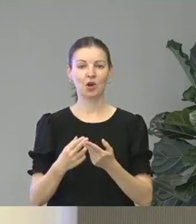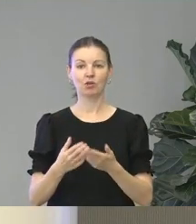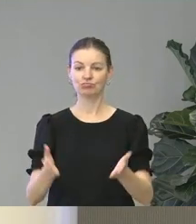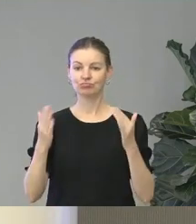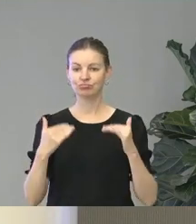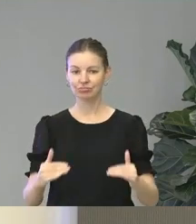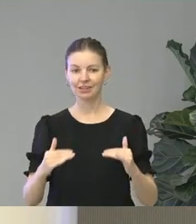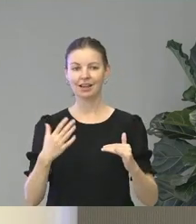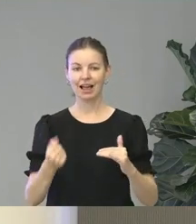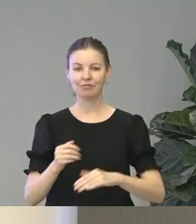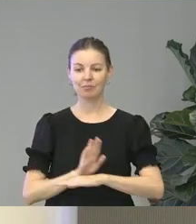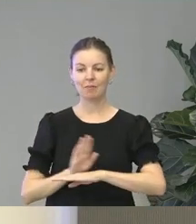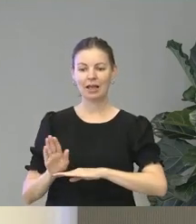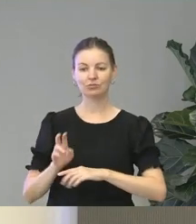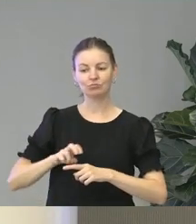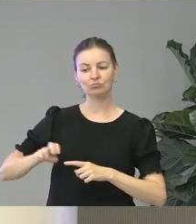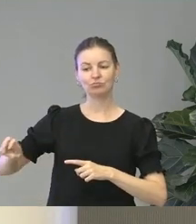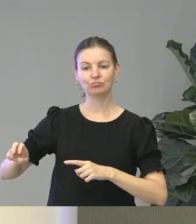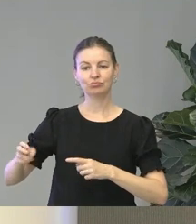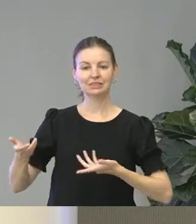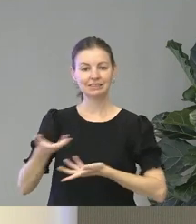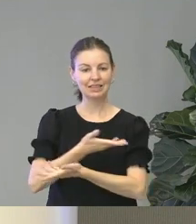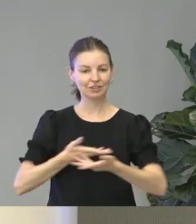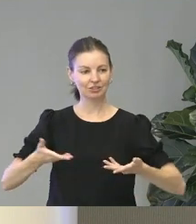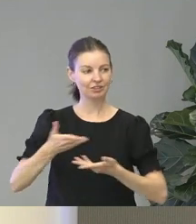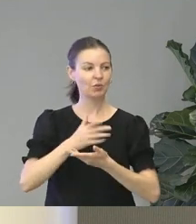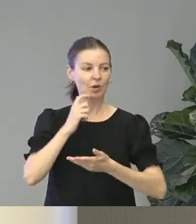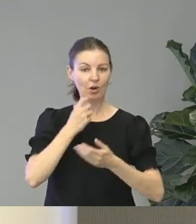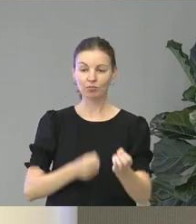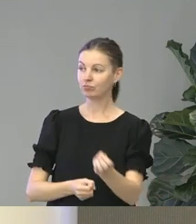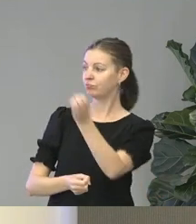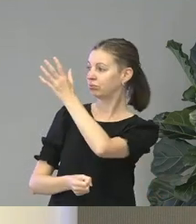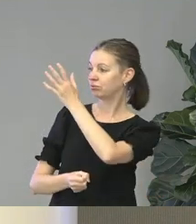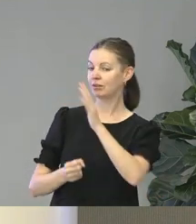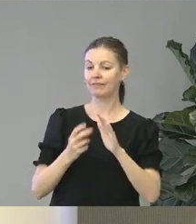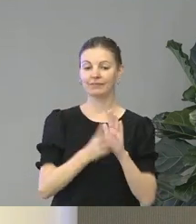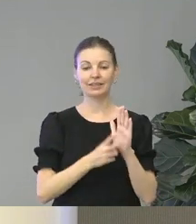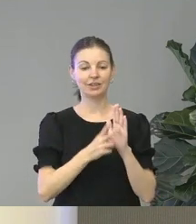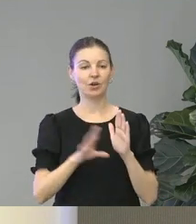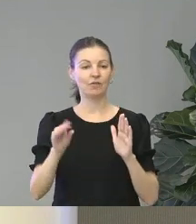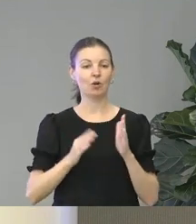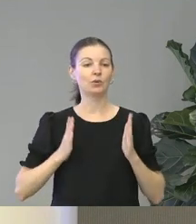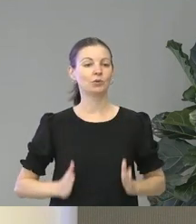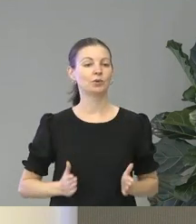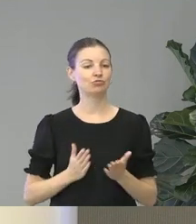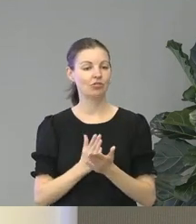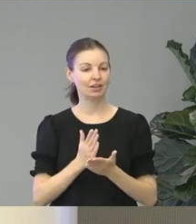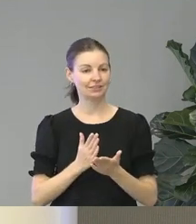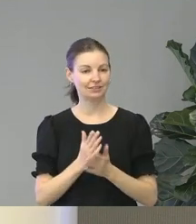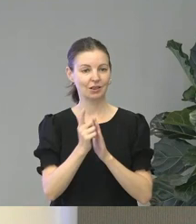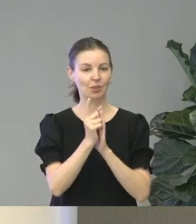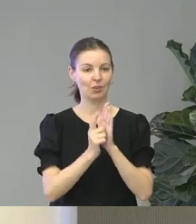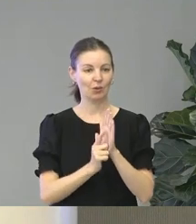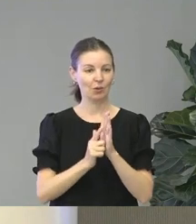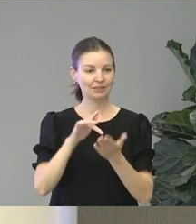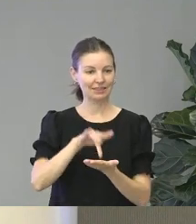panel discussion, we'll be playing a video prepared by the Human Rights Law Centre as part of their Charter of